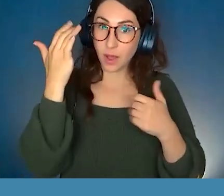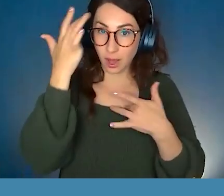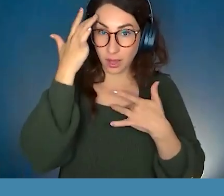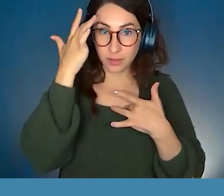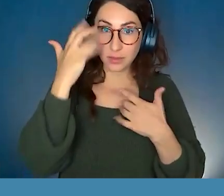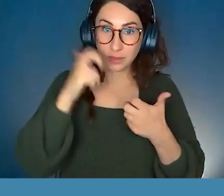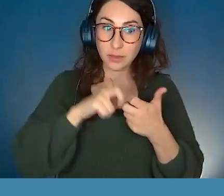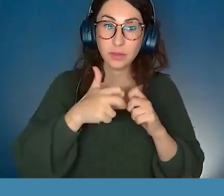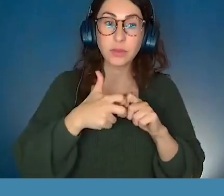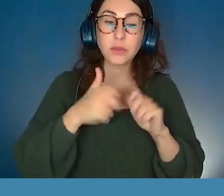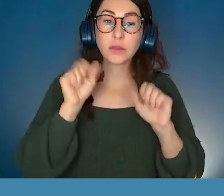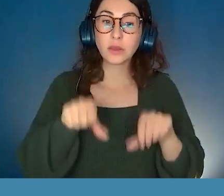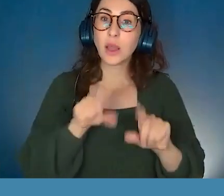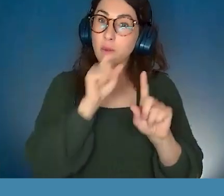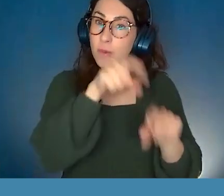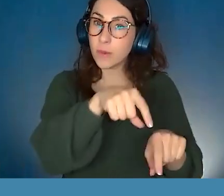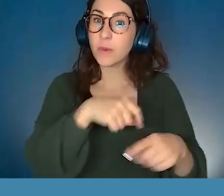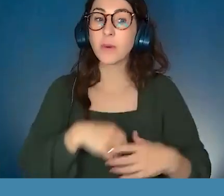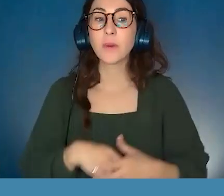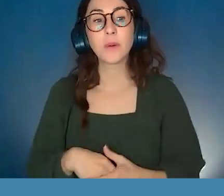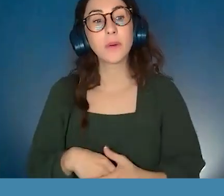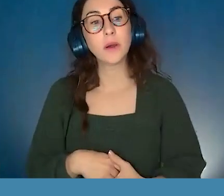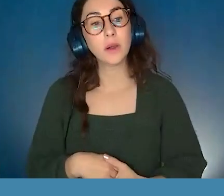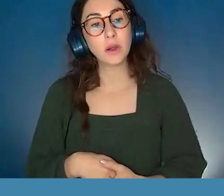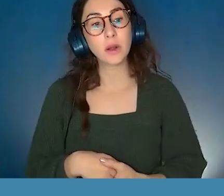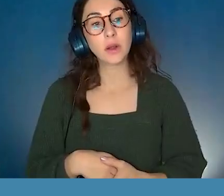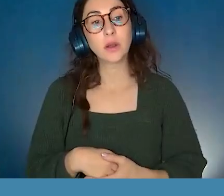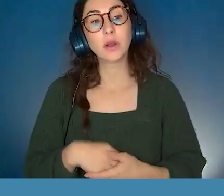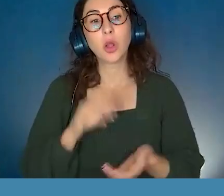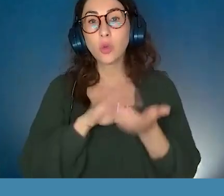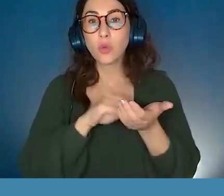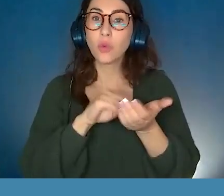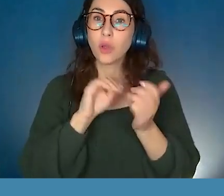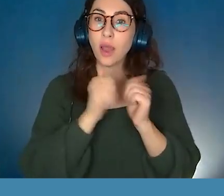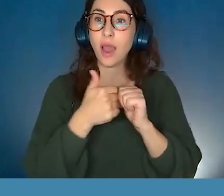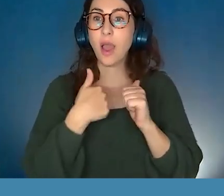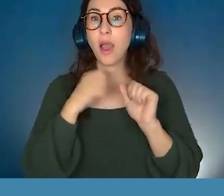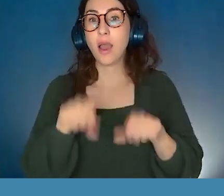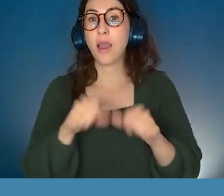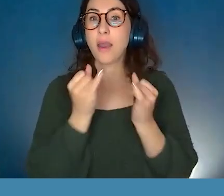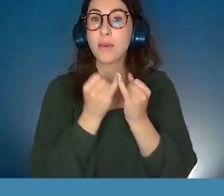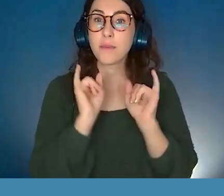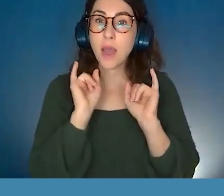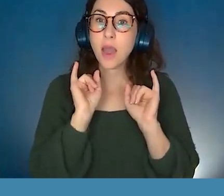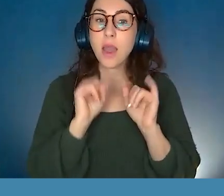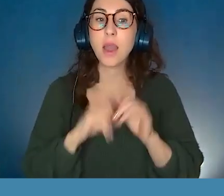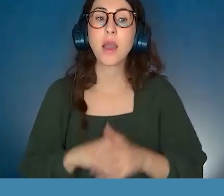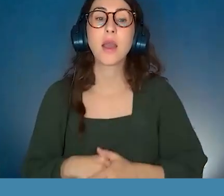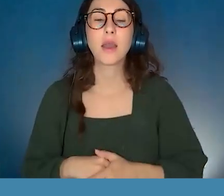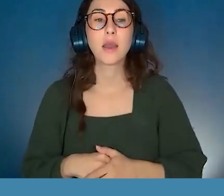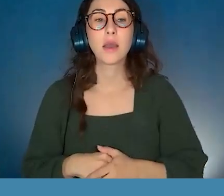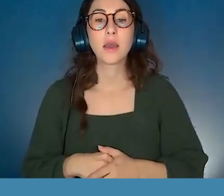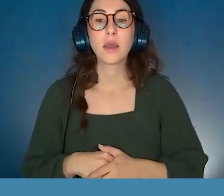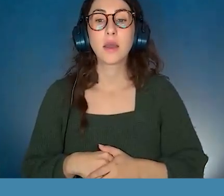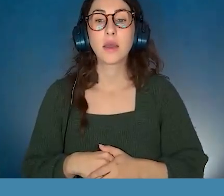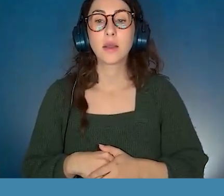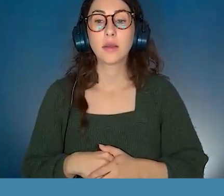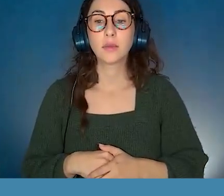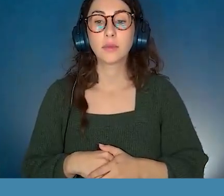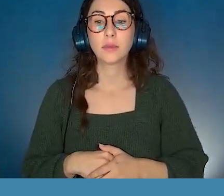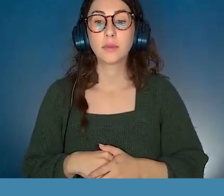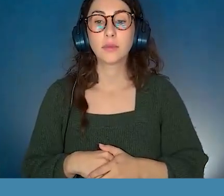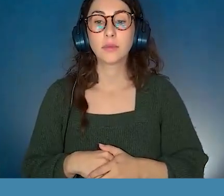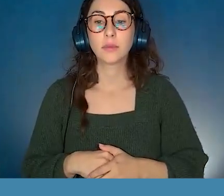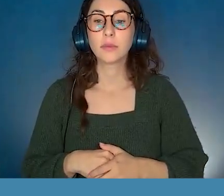to, and they can learn to become independent. They can develop and operate. They help work with